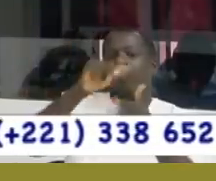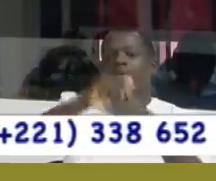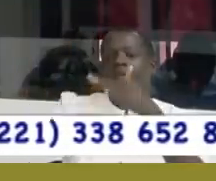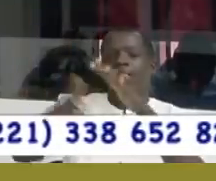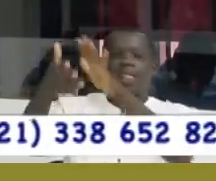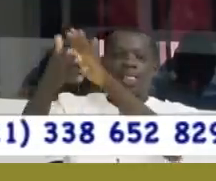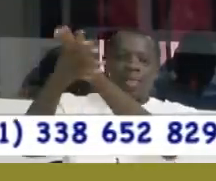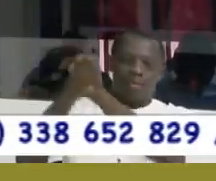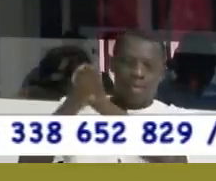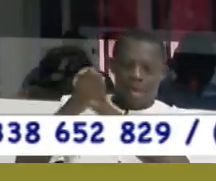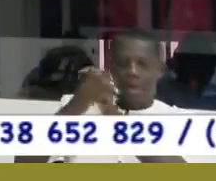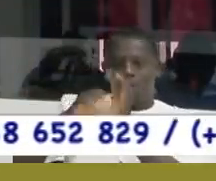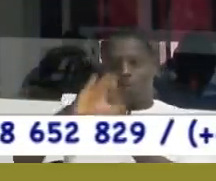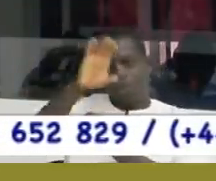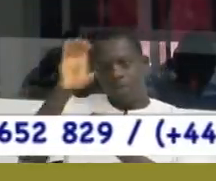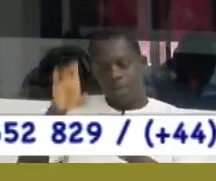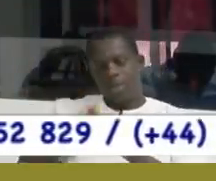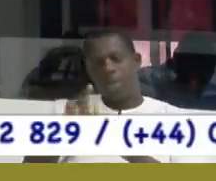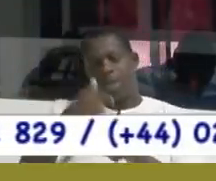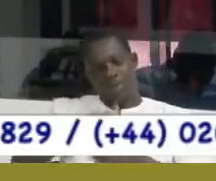him that,